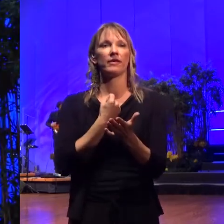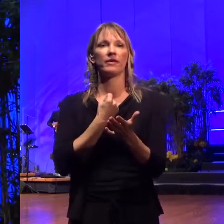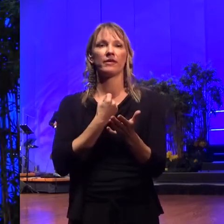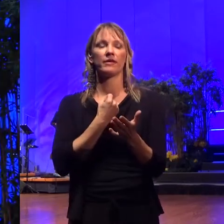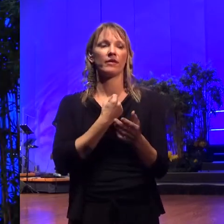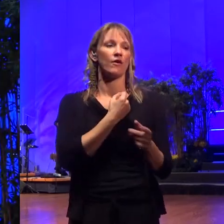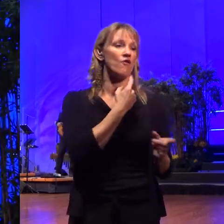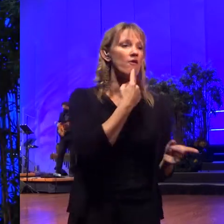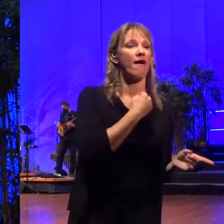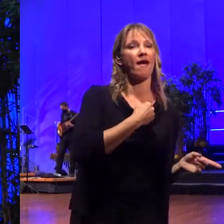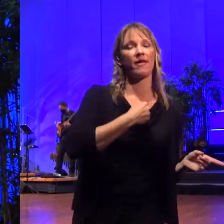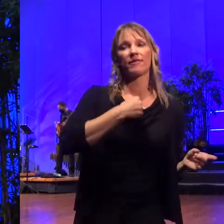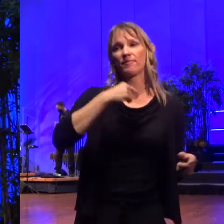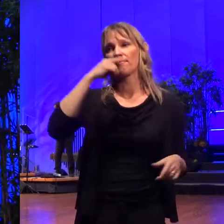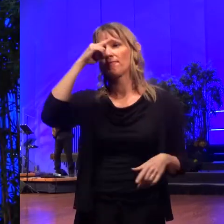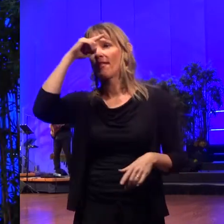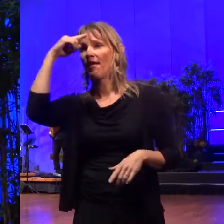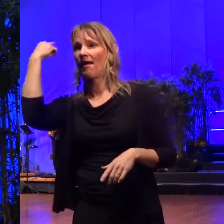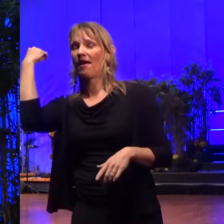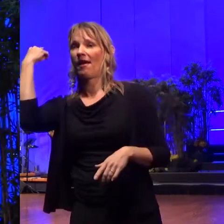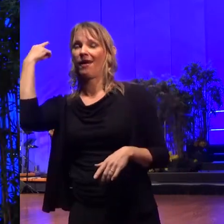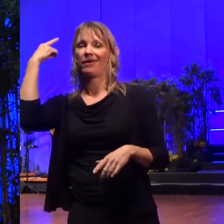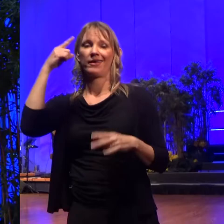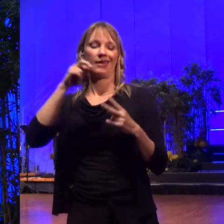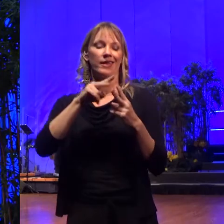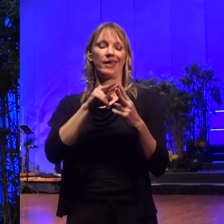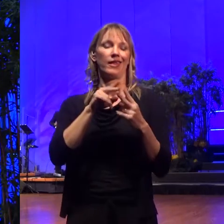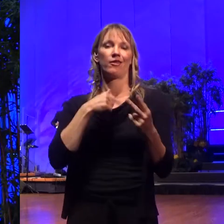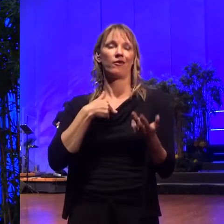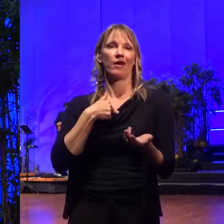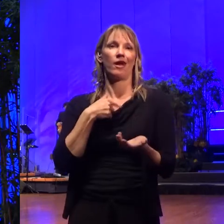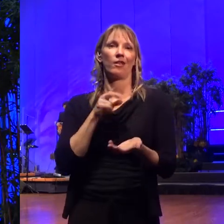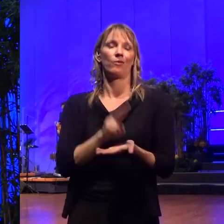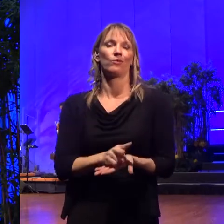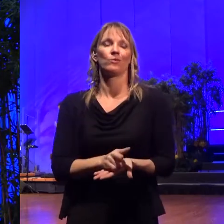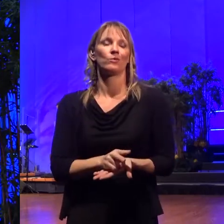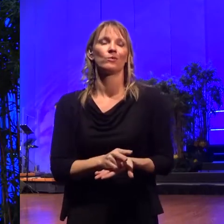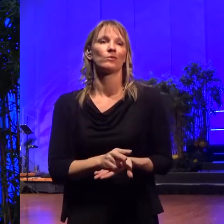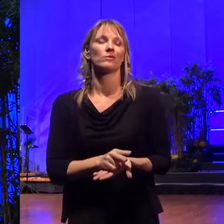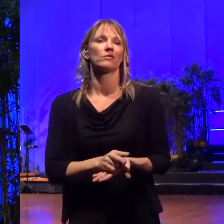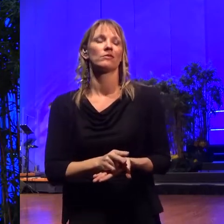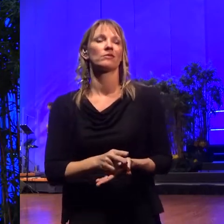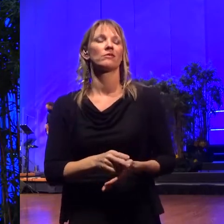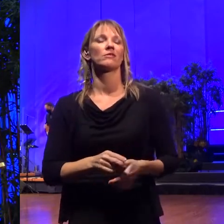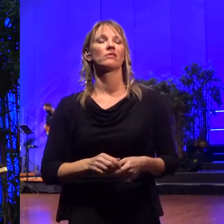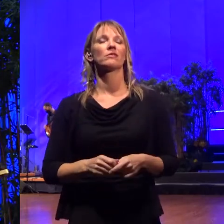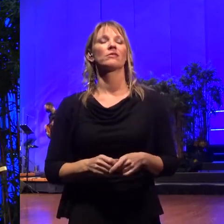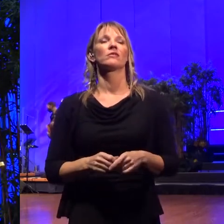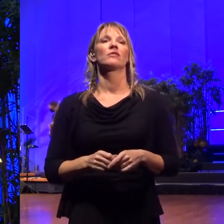Red or black, I lose.